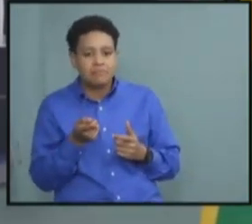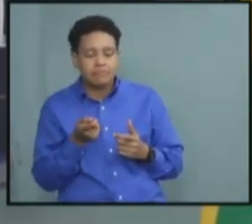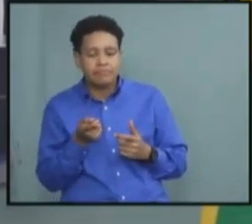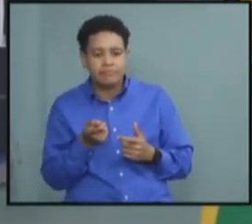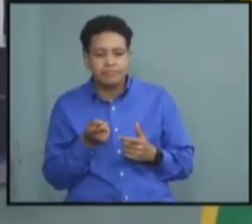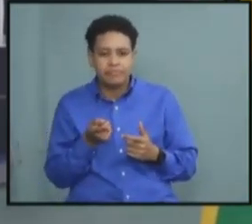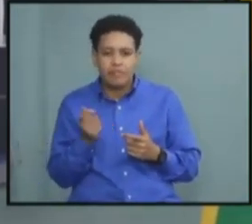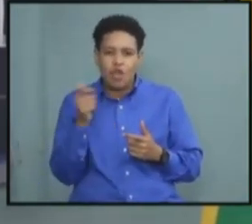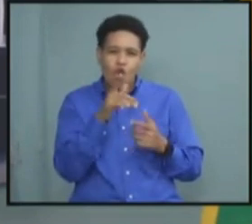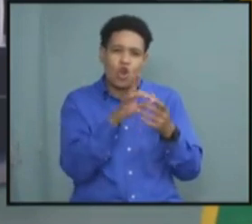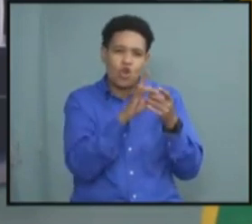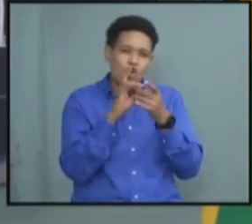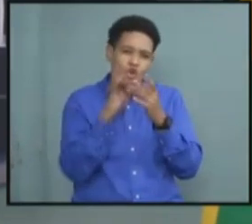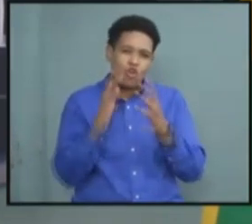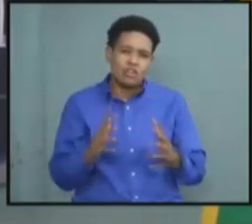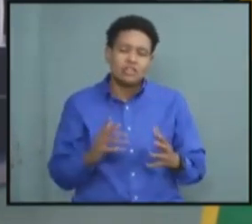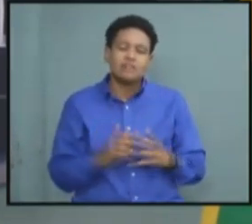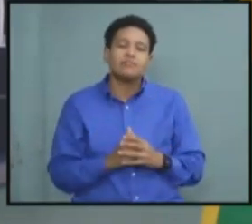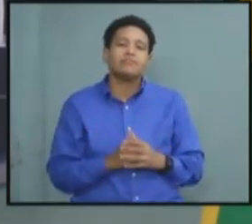all the coordinators,